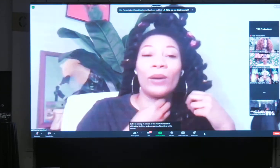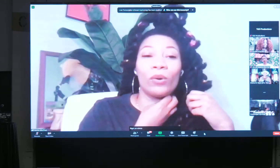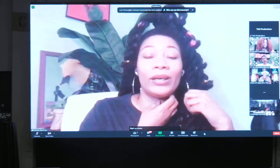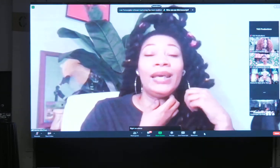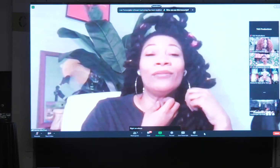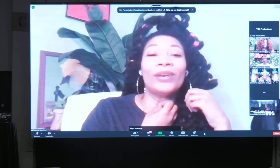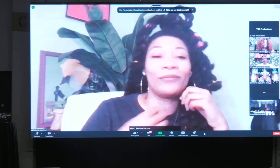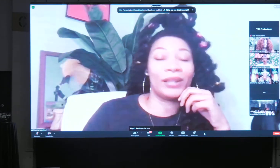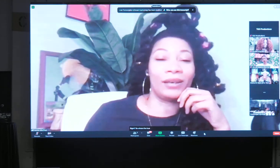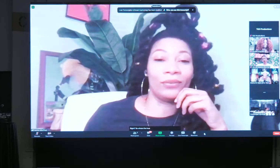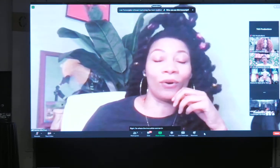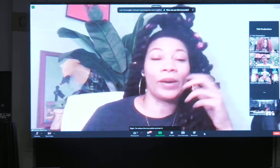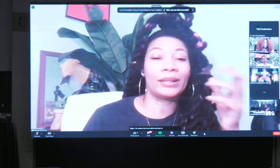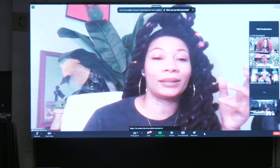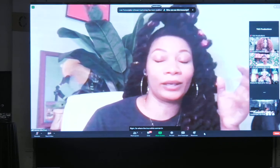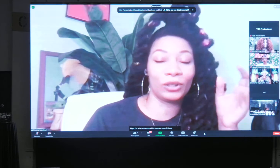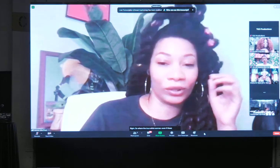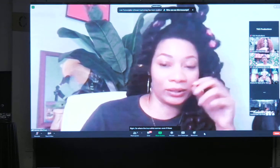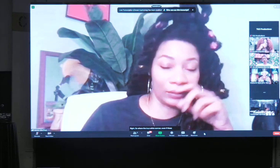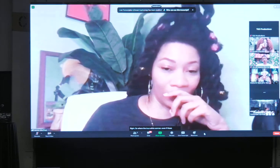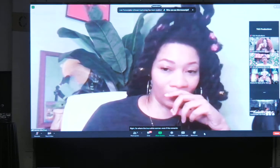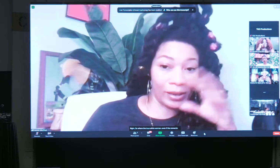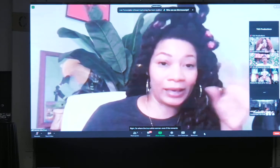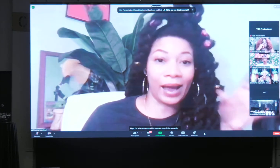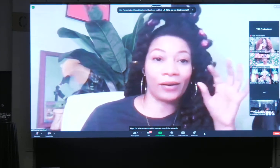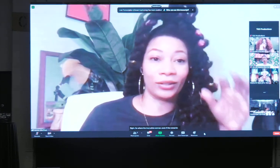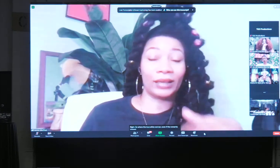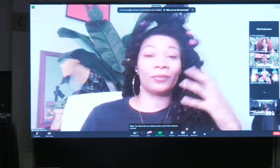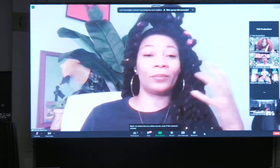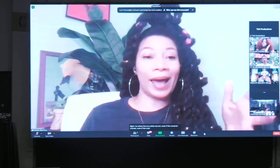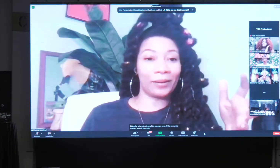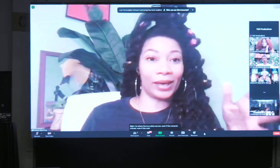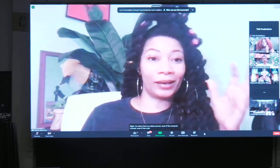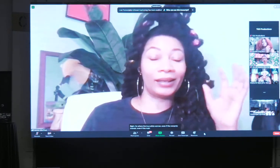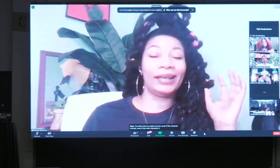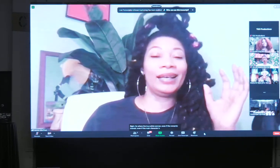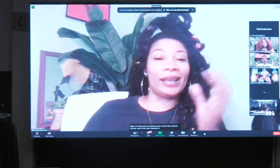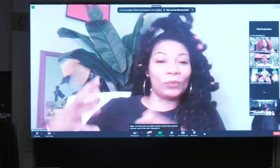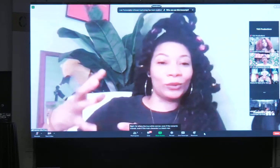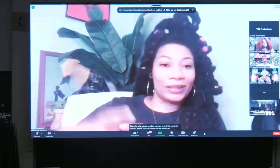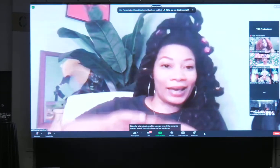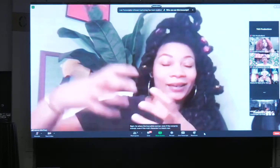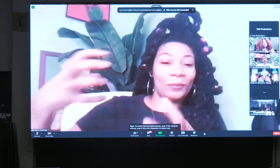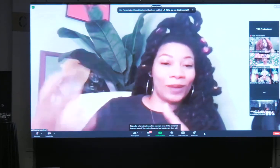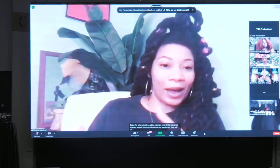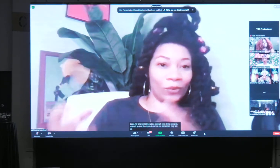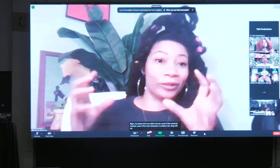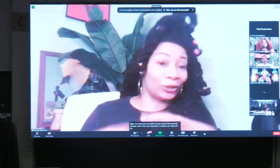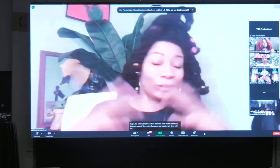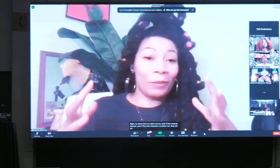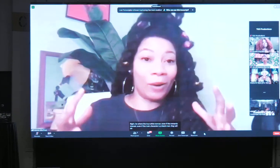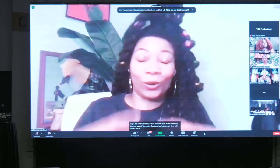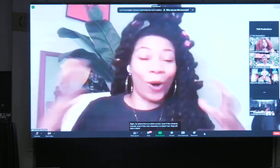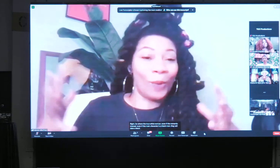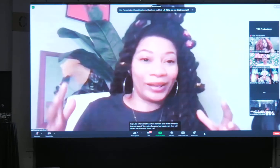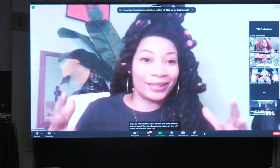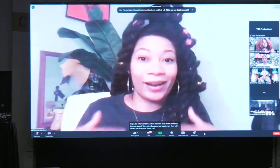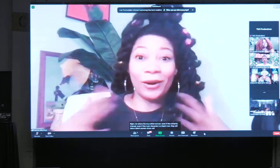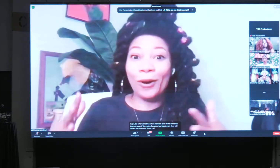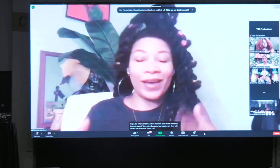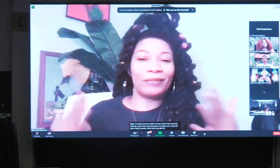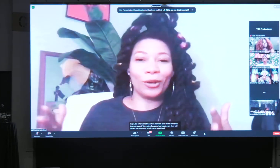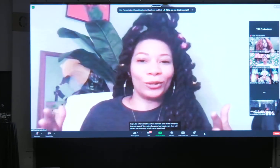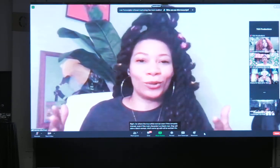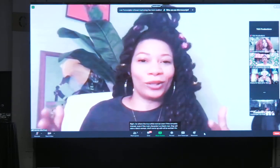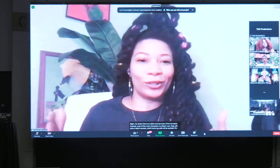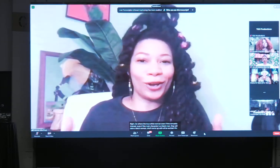true white woman, even if the romantic interest, even if the main character is a Black man, they will date a Black woman. She'll come up, we'll all be excited.